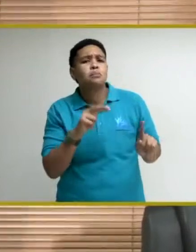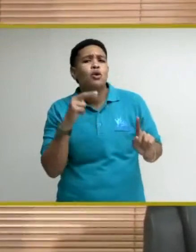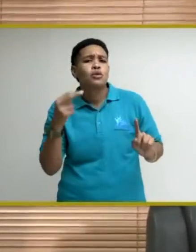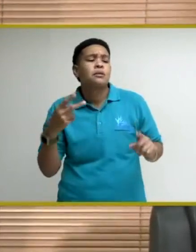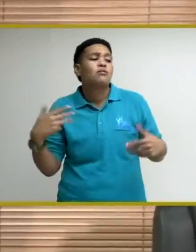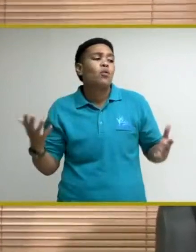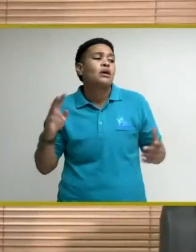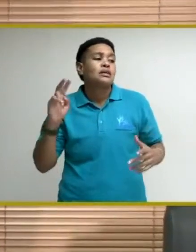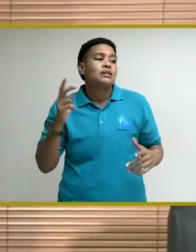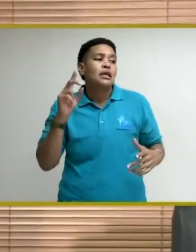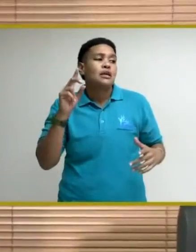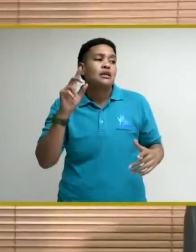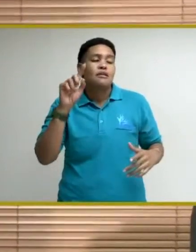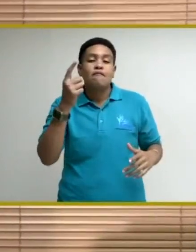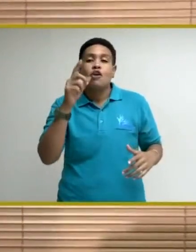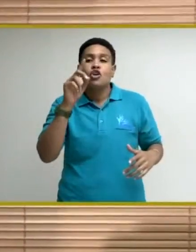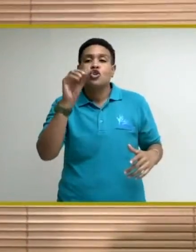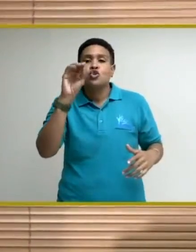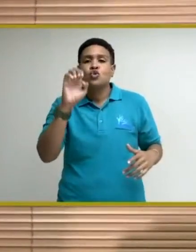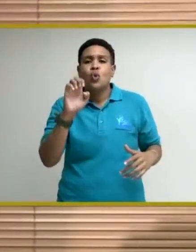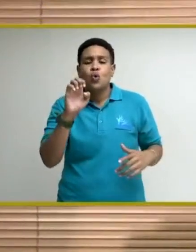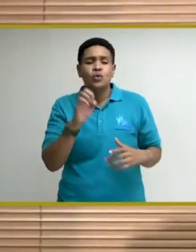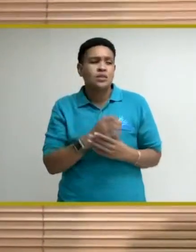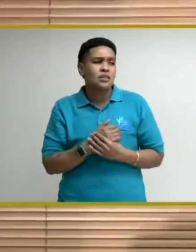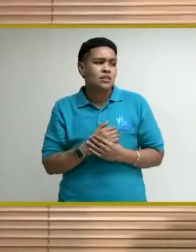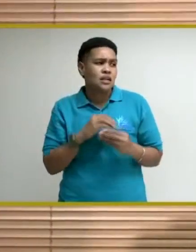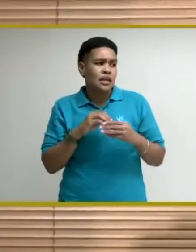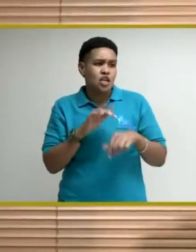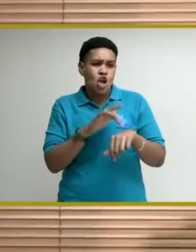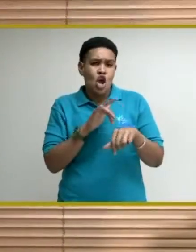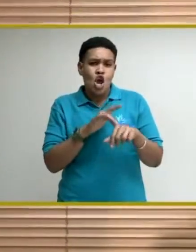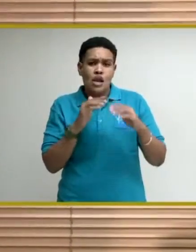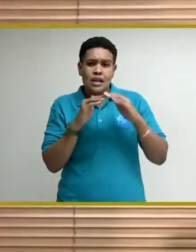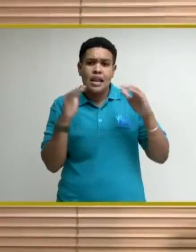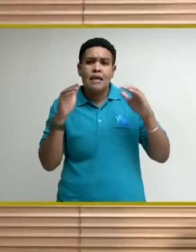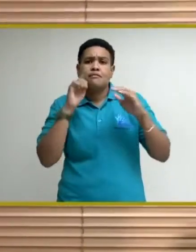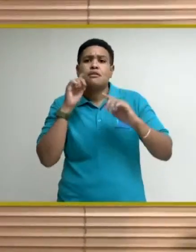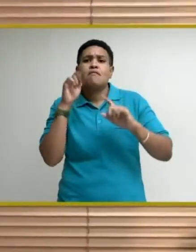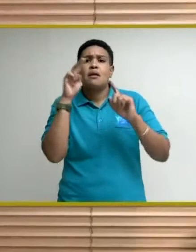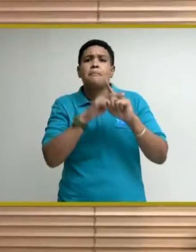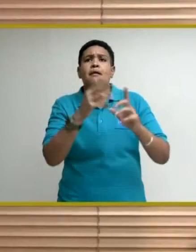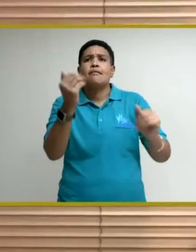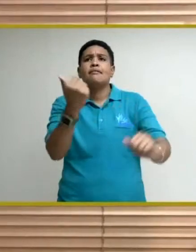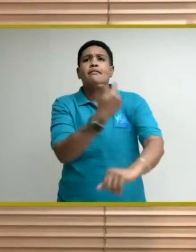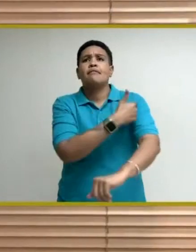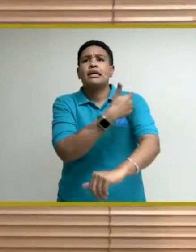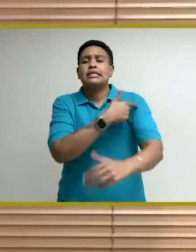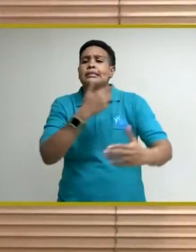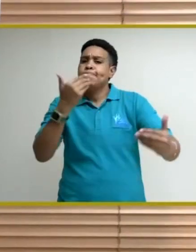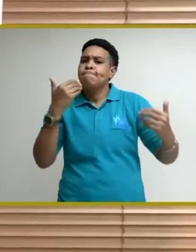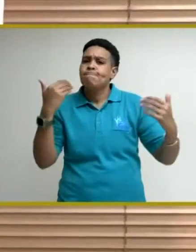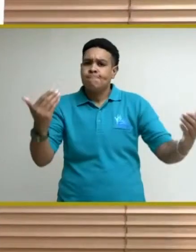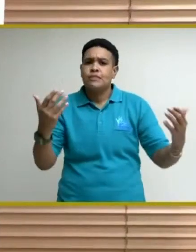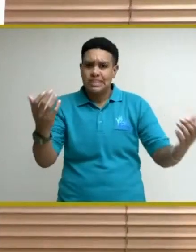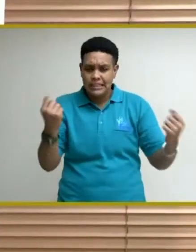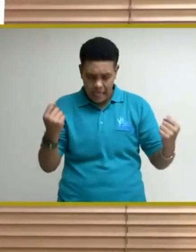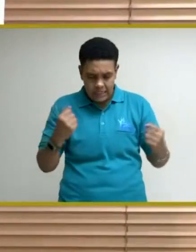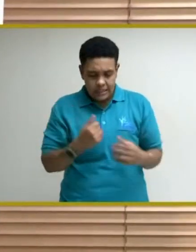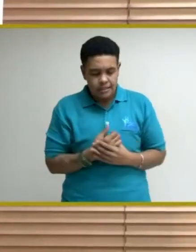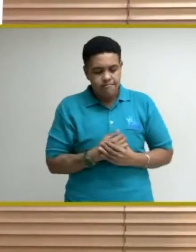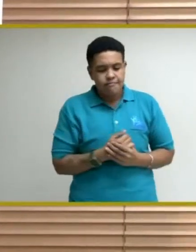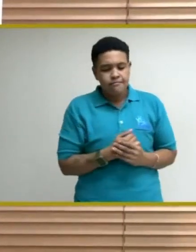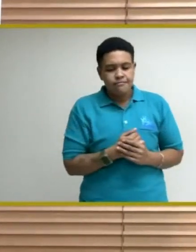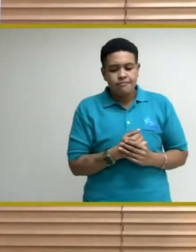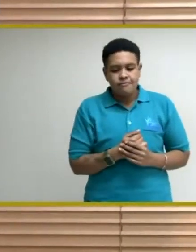The second dose, the first dose, in the early stages of applying the vaccines, there